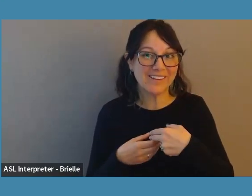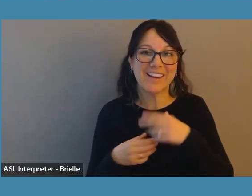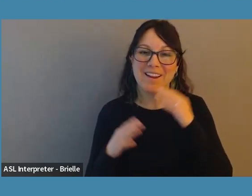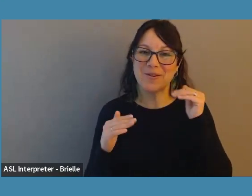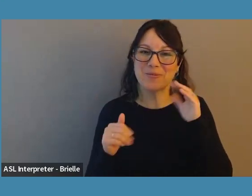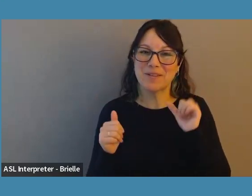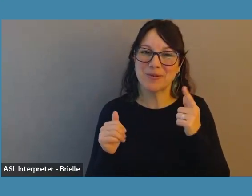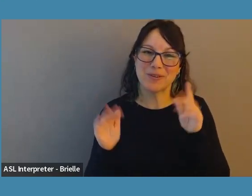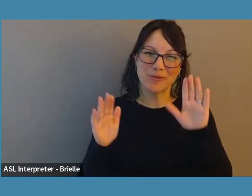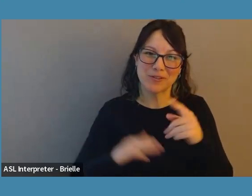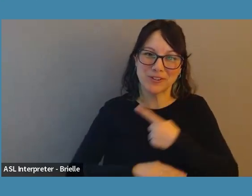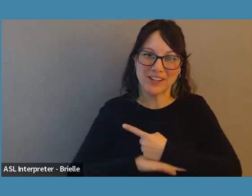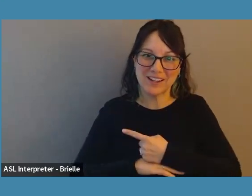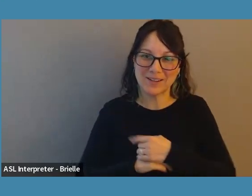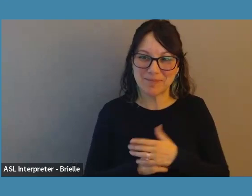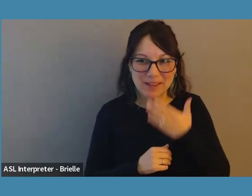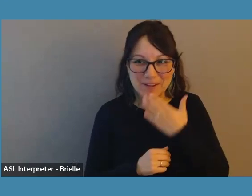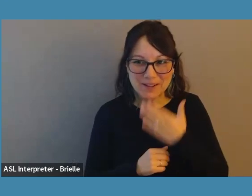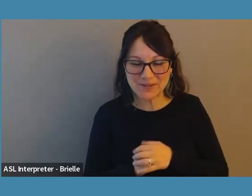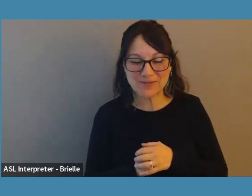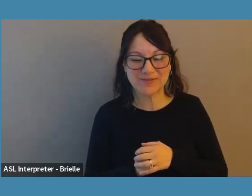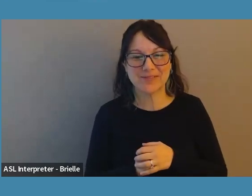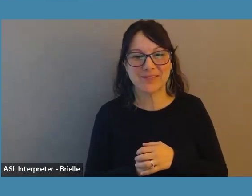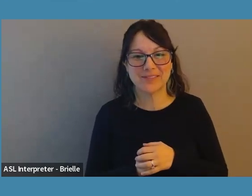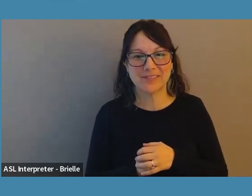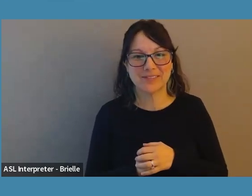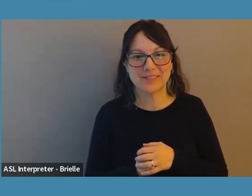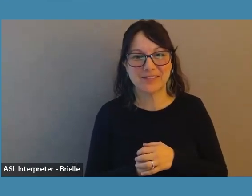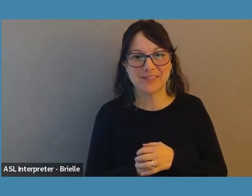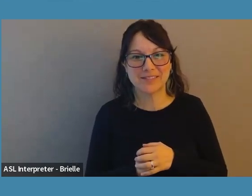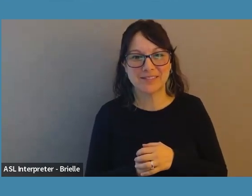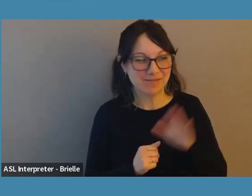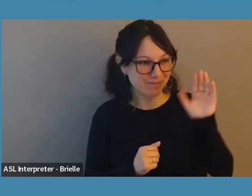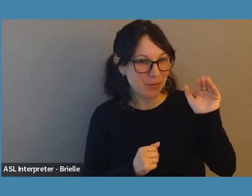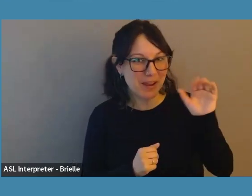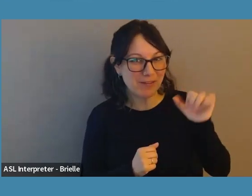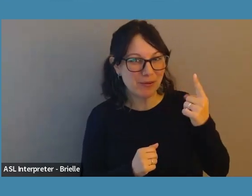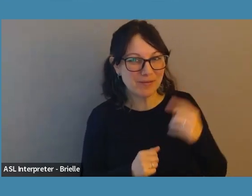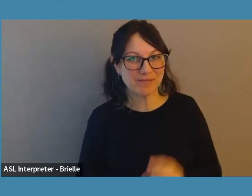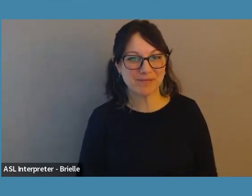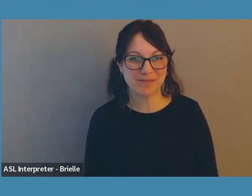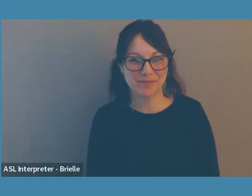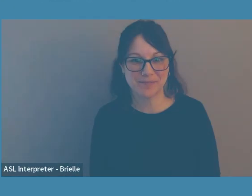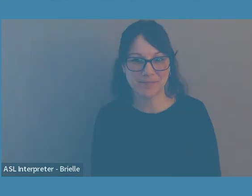I hope everyone has a wonderful day. Thank you. Bye-bye, everyone.